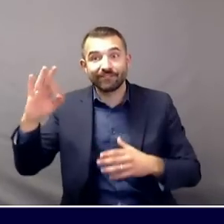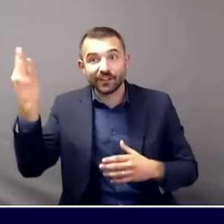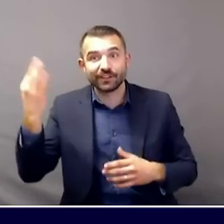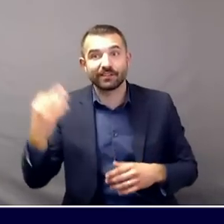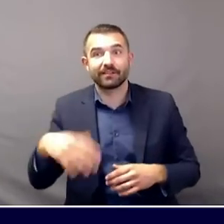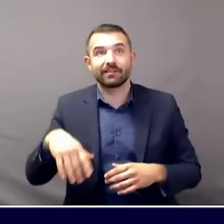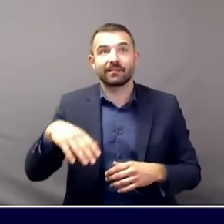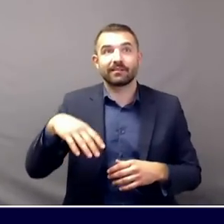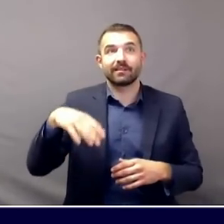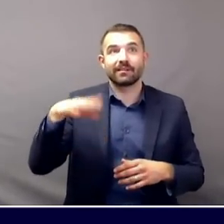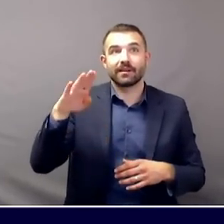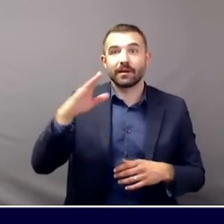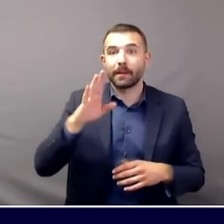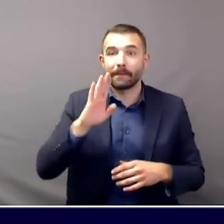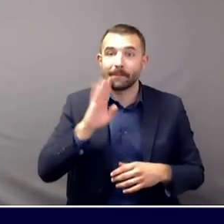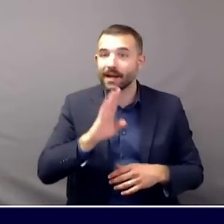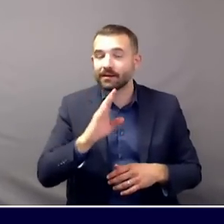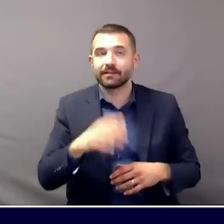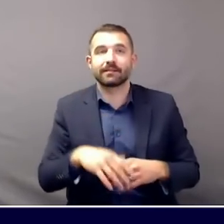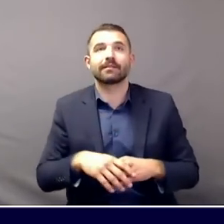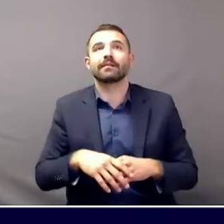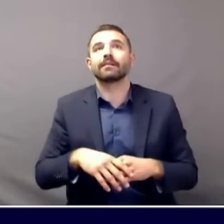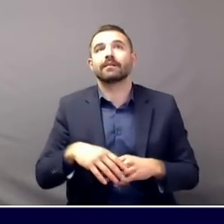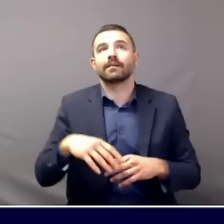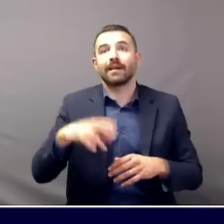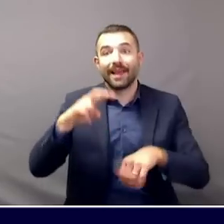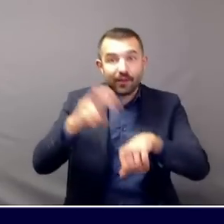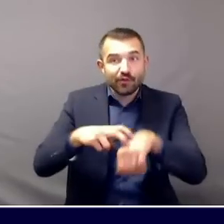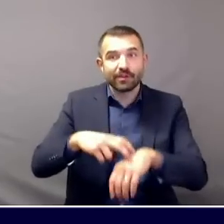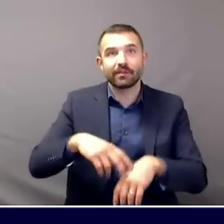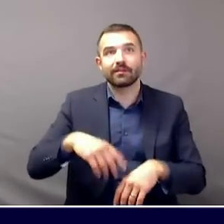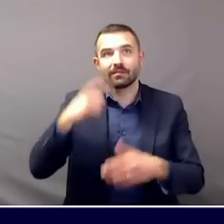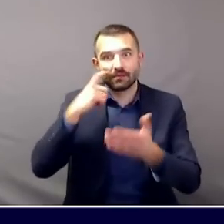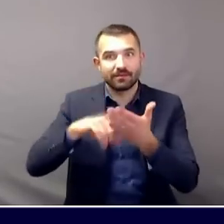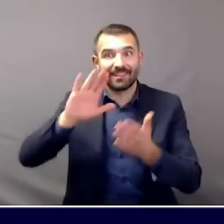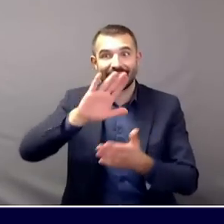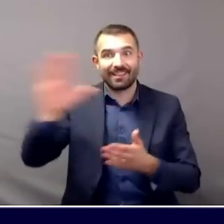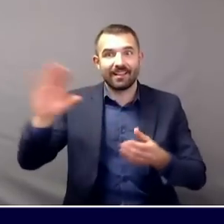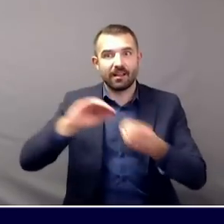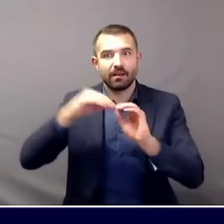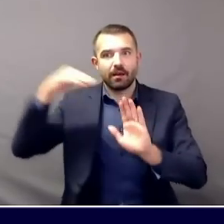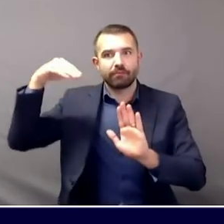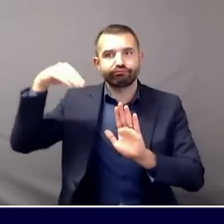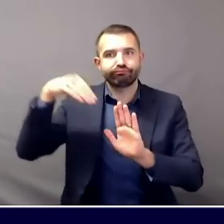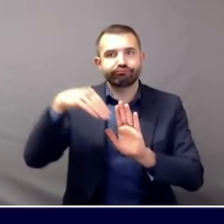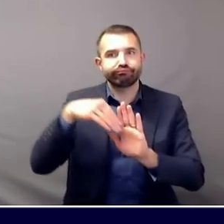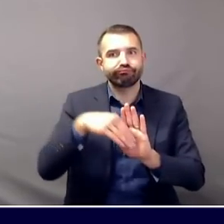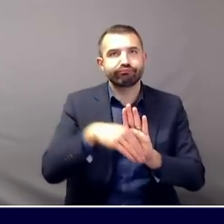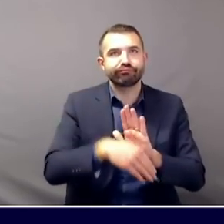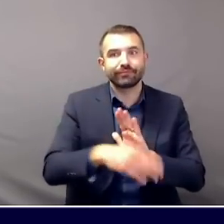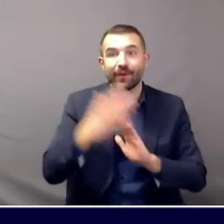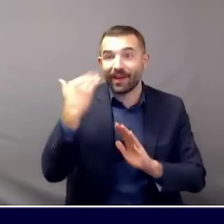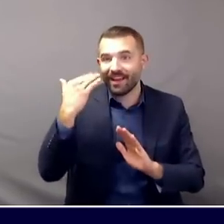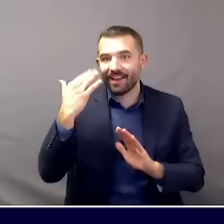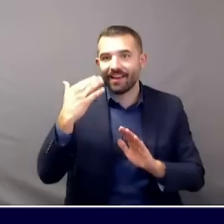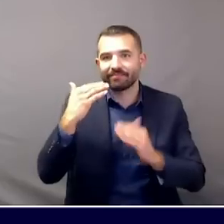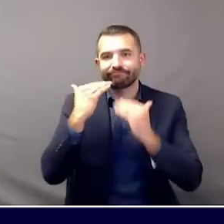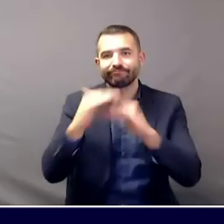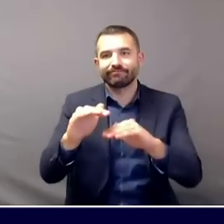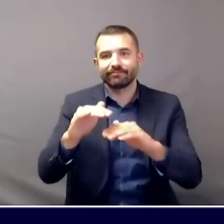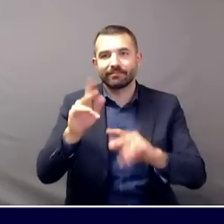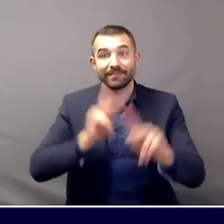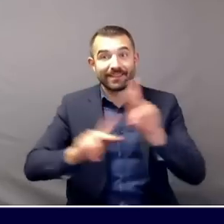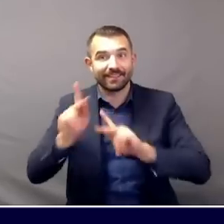France, a downturn in the number of cases. Brian, it's still a bit too early to tell whether that's what's going on here or whether those measures